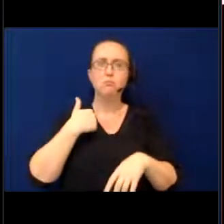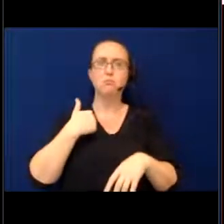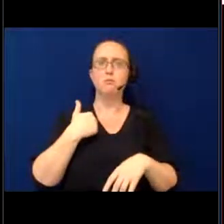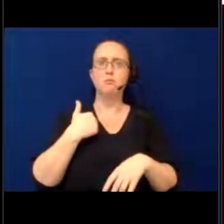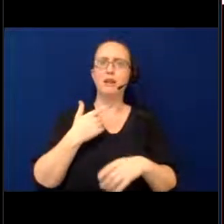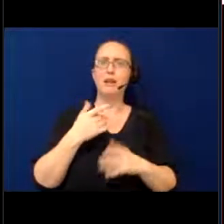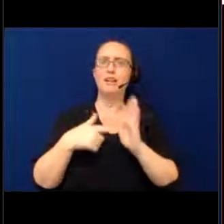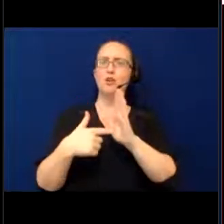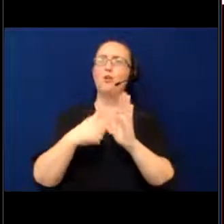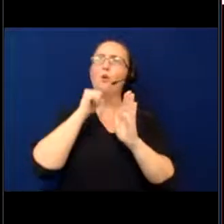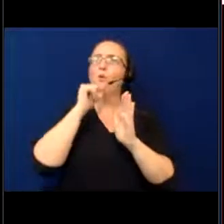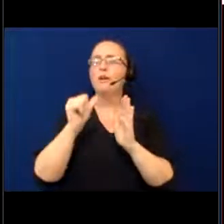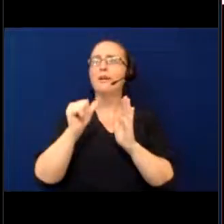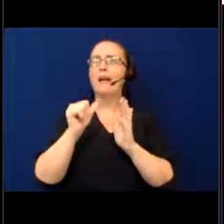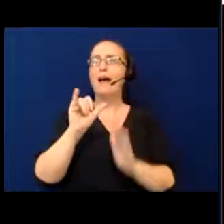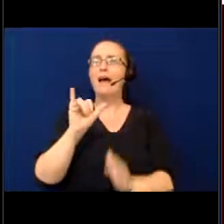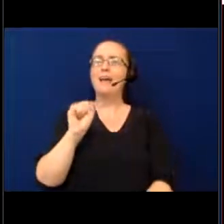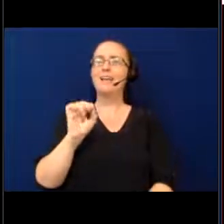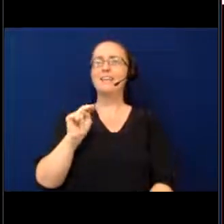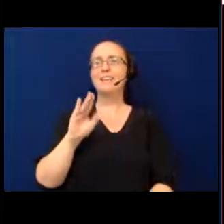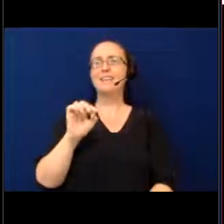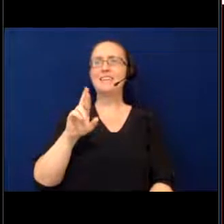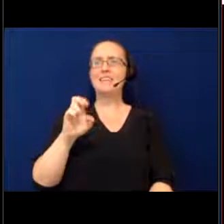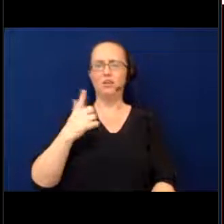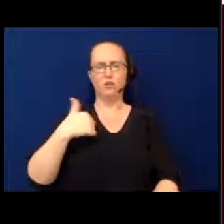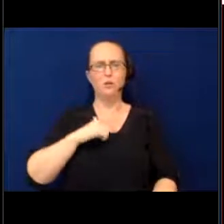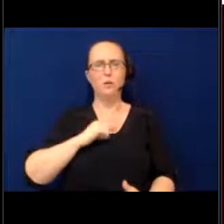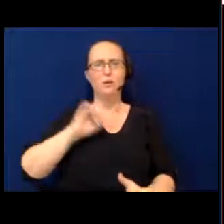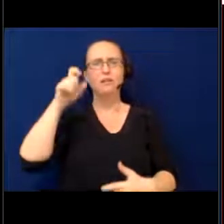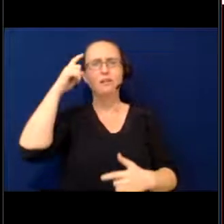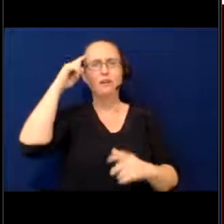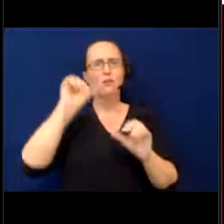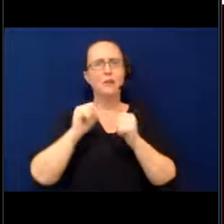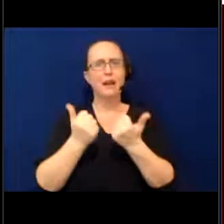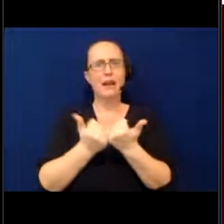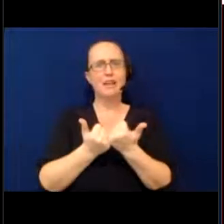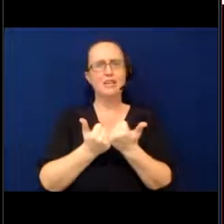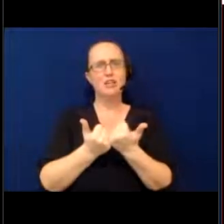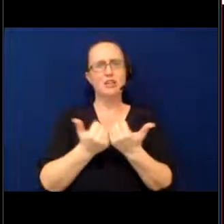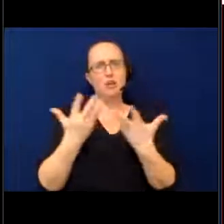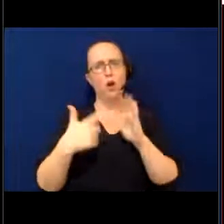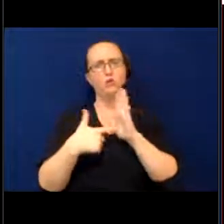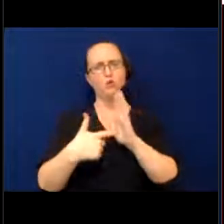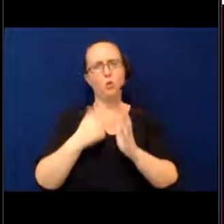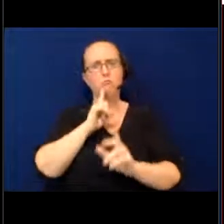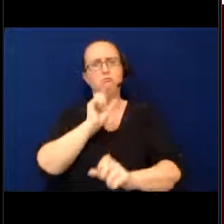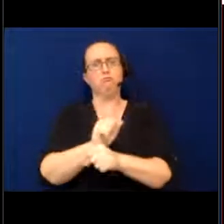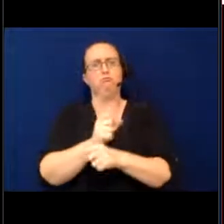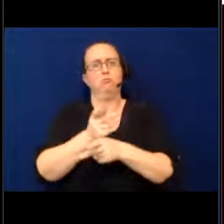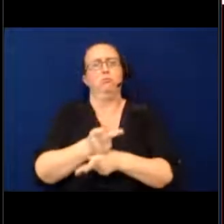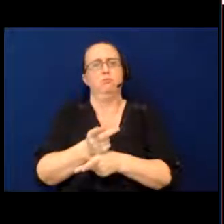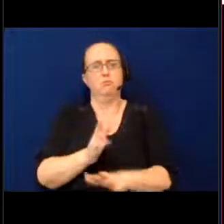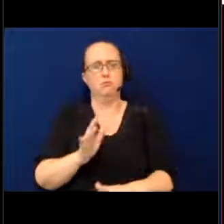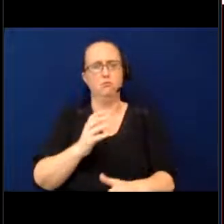we don't want to, we're a governmental agency and we don't want to come across as being insincere.